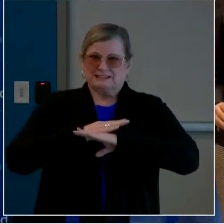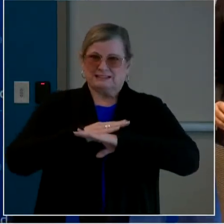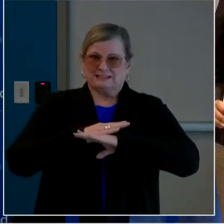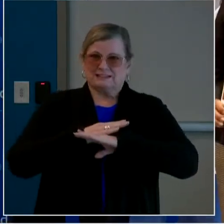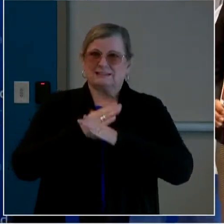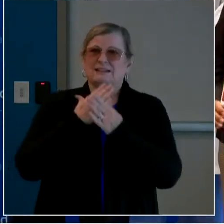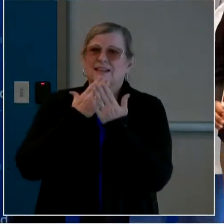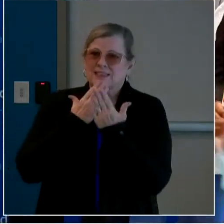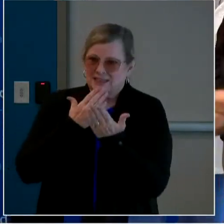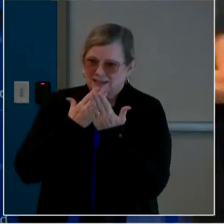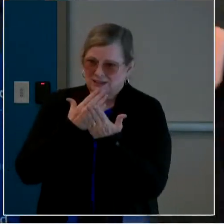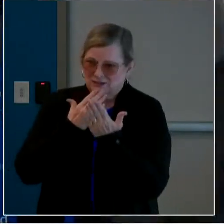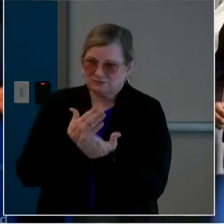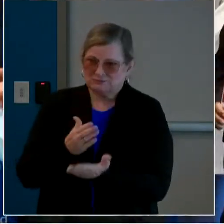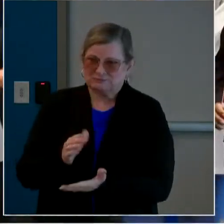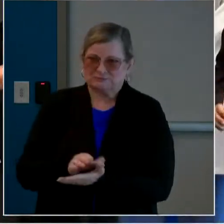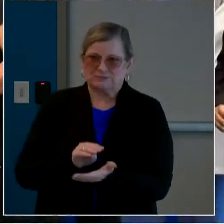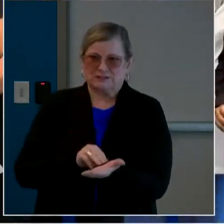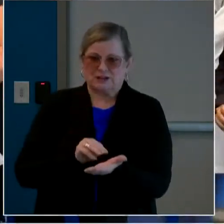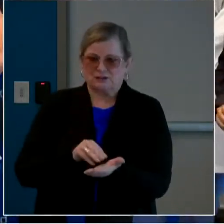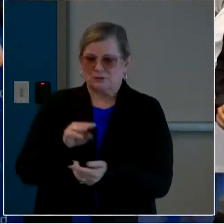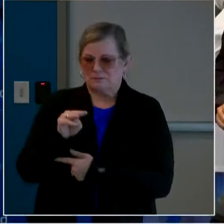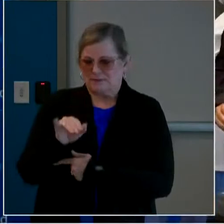Thank you, Dr. Myers.